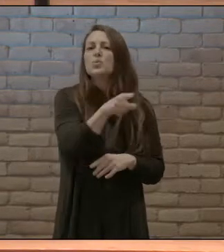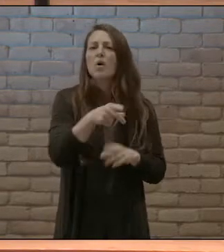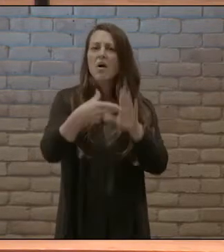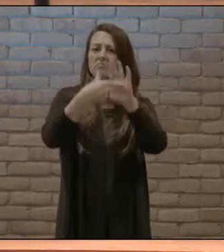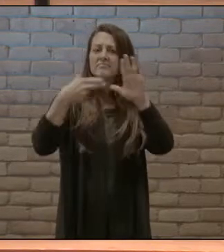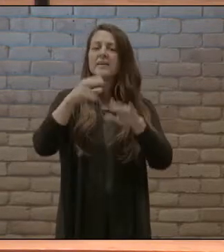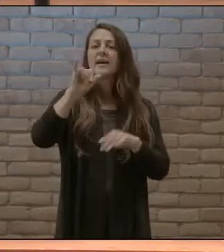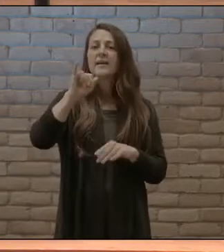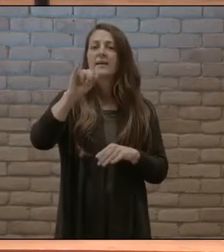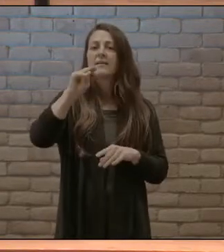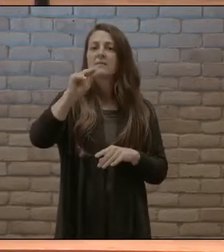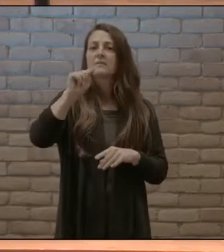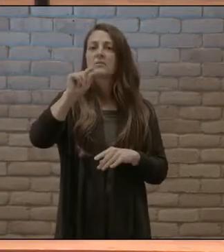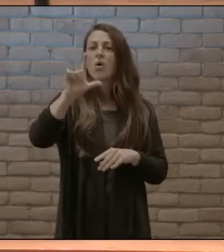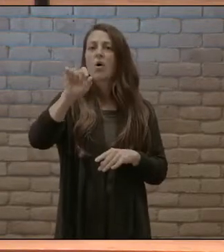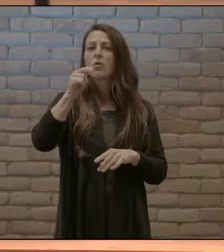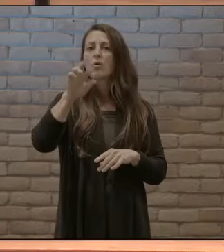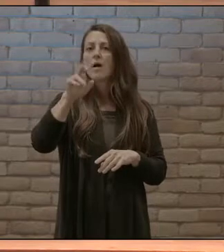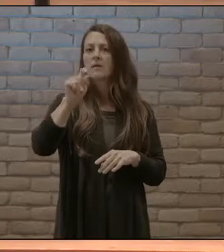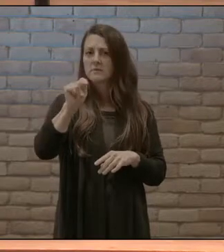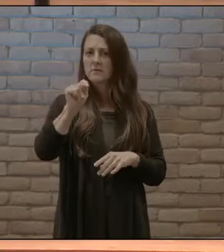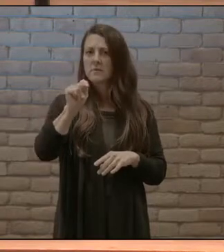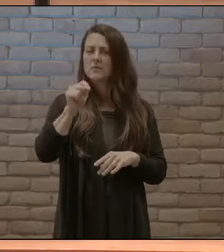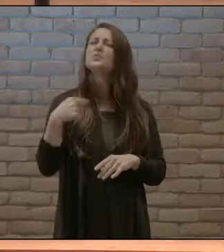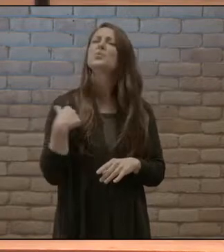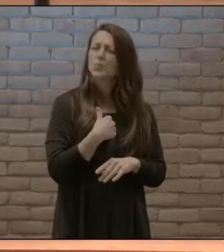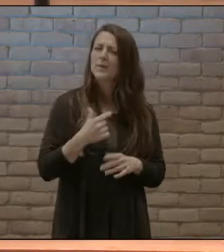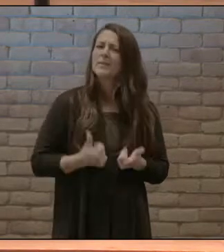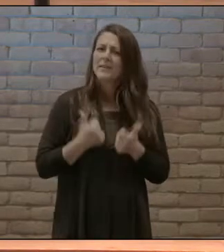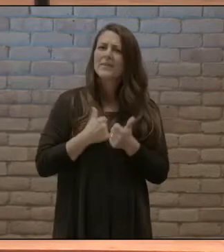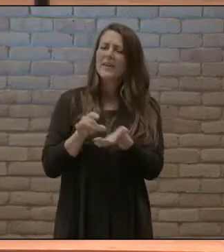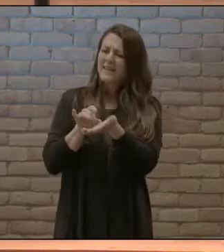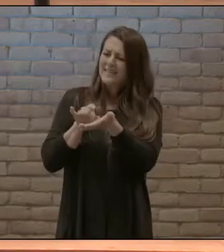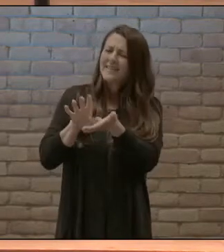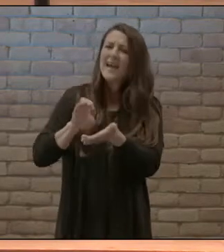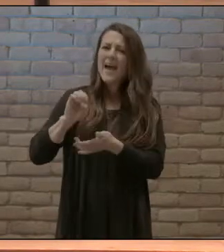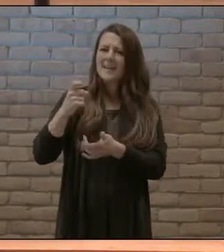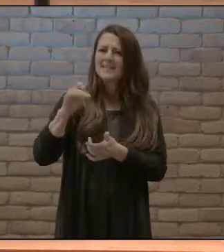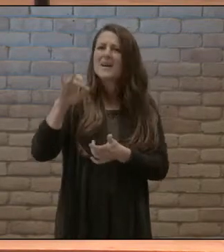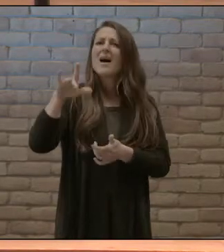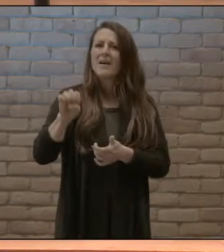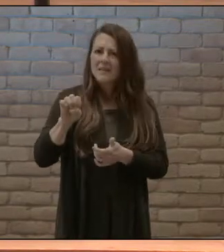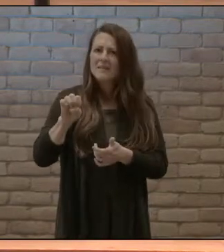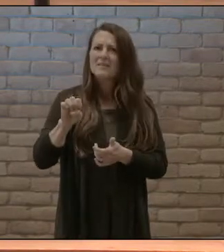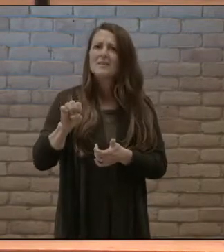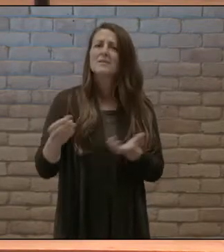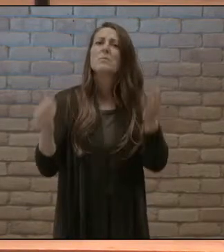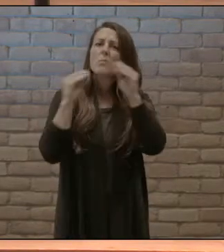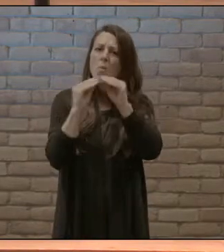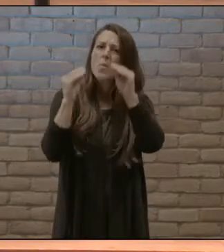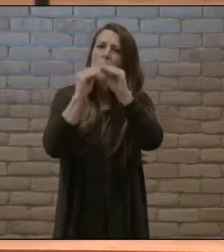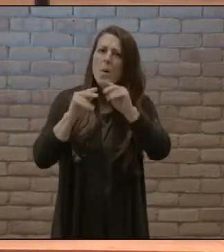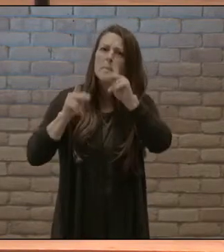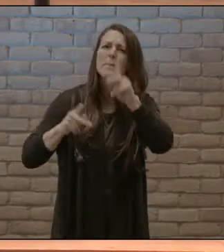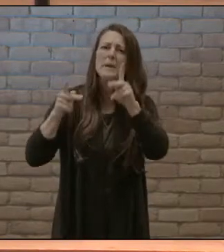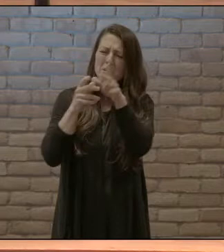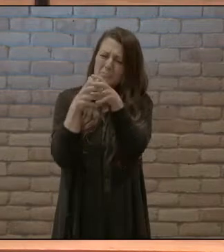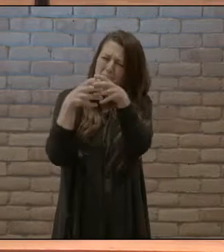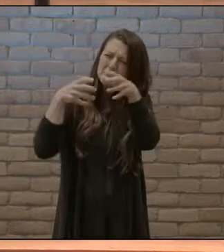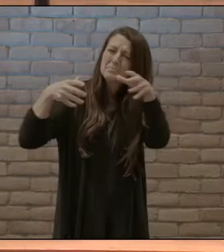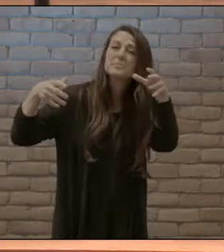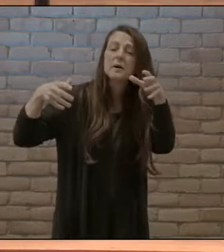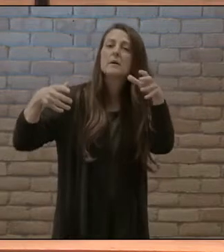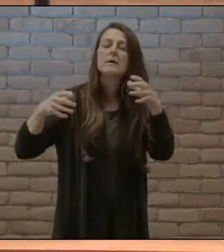continue to live in exile, and as that exile grows and grows and grows, how can